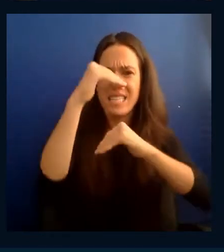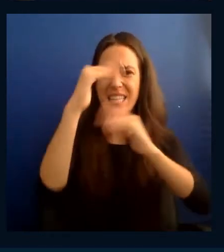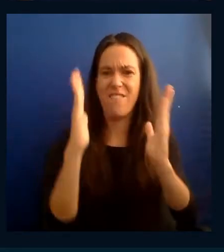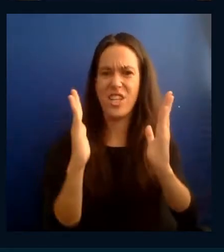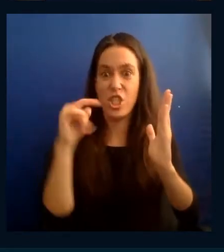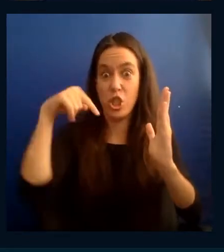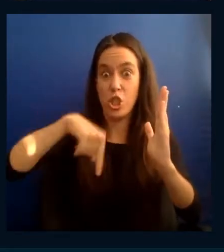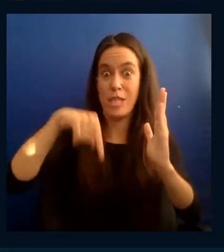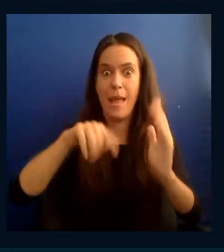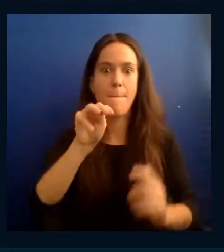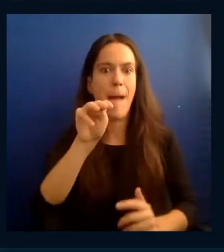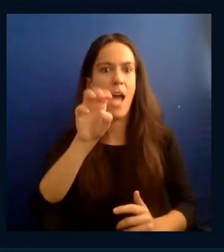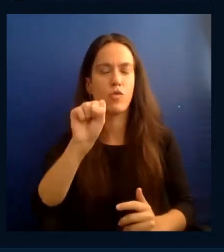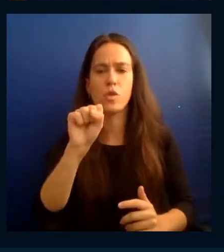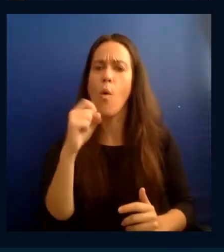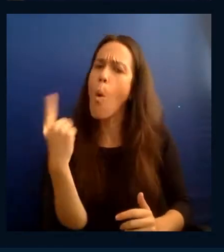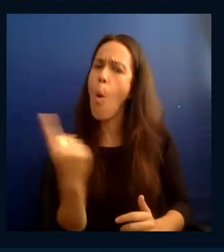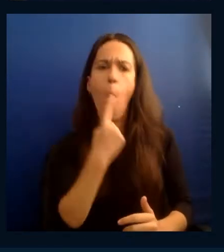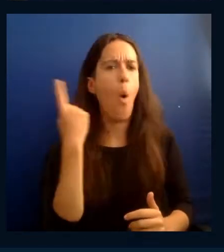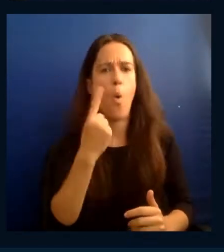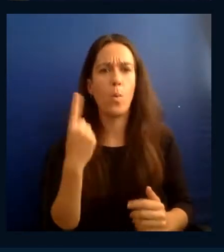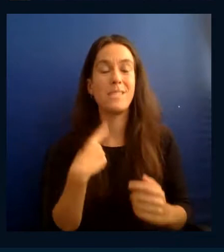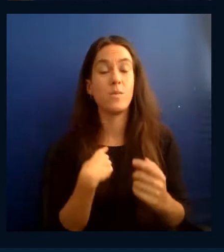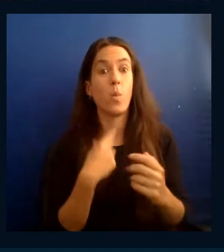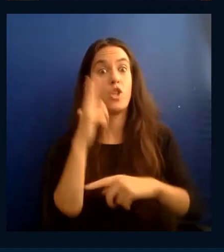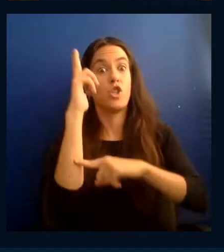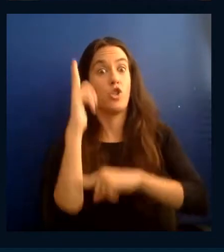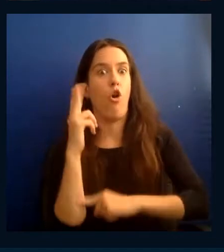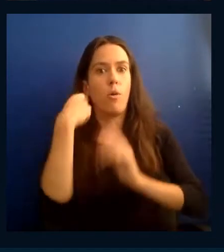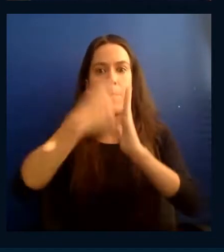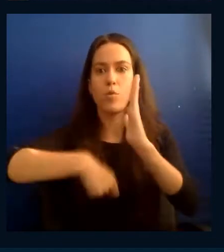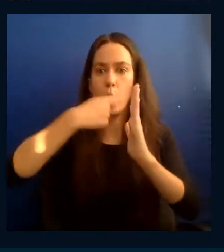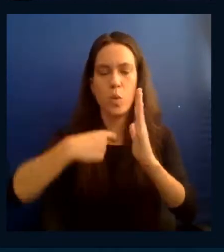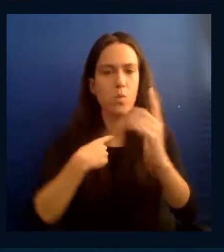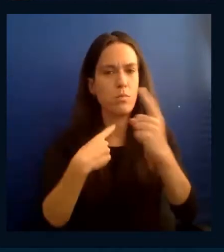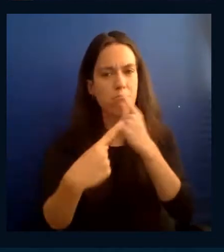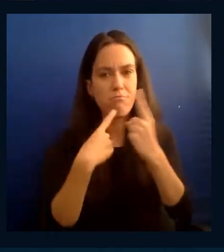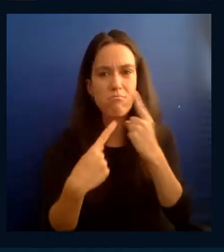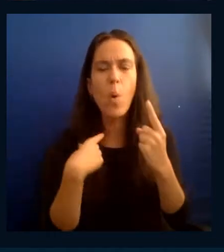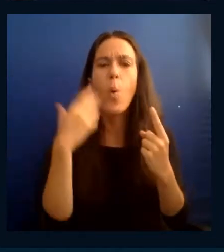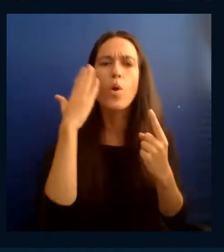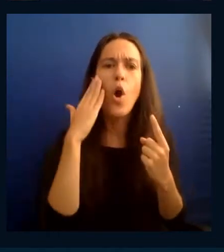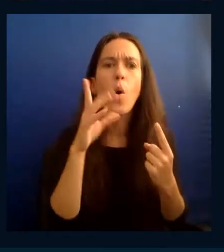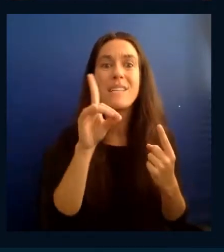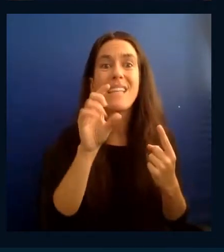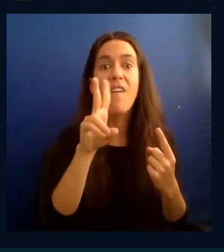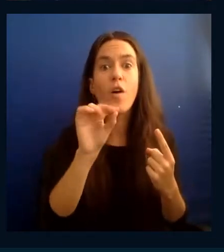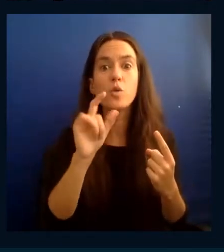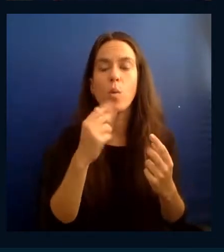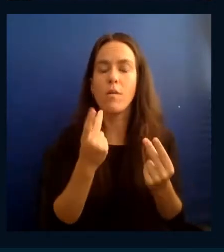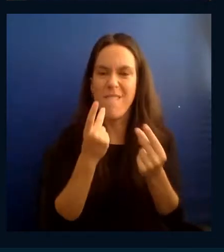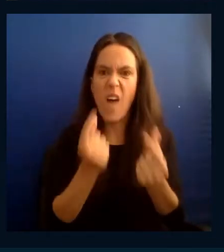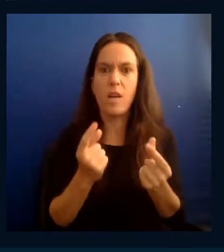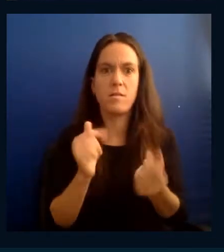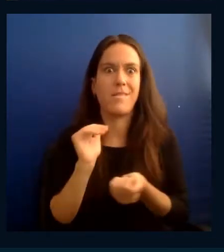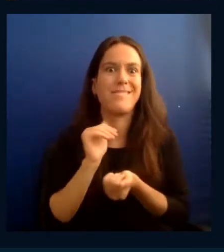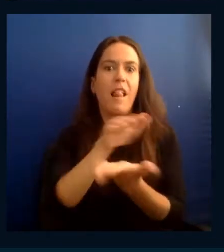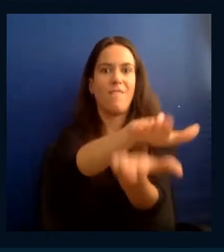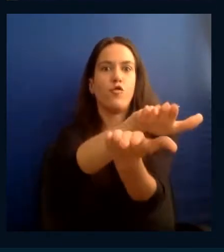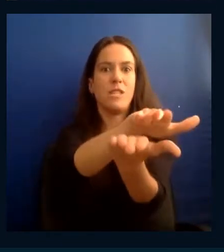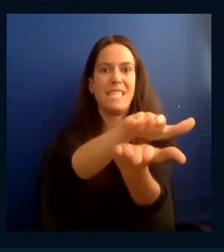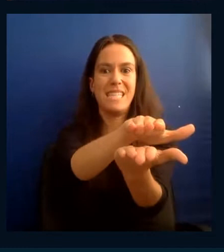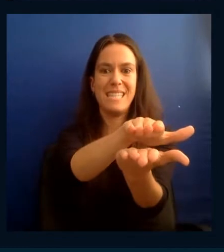And I take that with all of my customers when we initiate a project. We know that DevOps can accelerate delivery. And we know that we define it